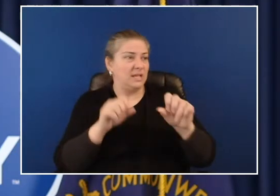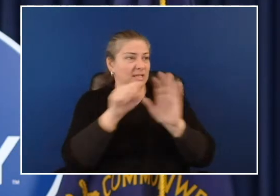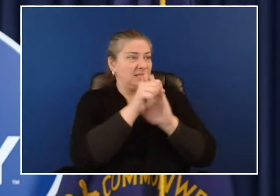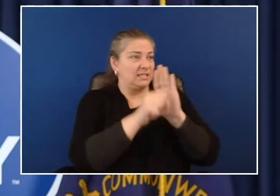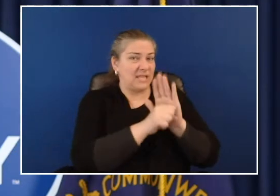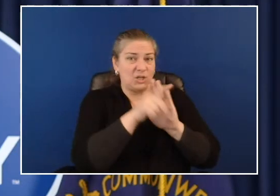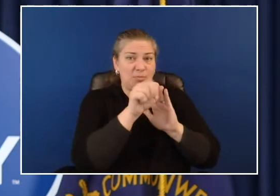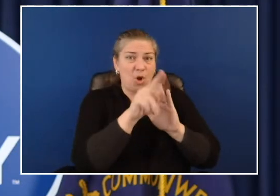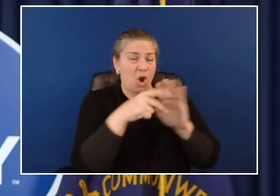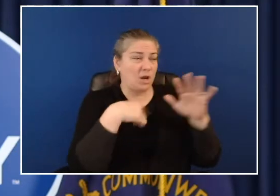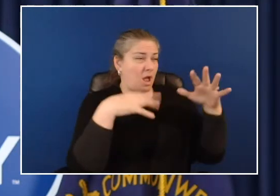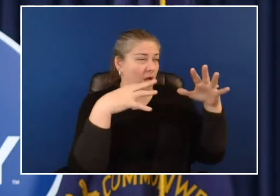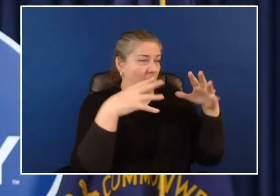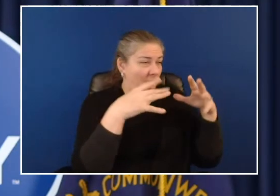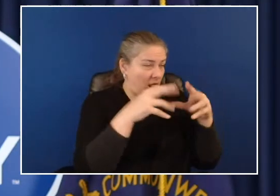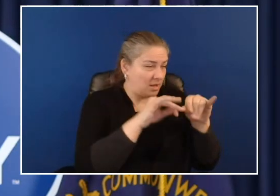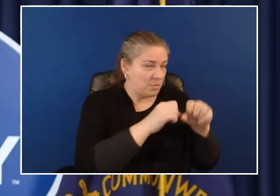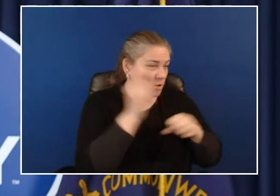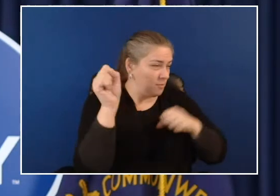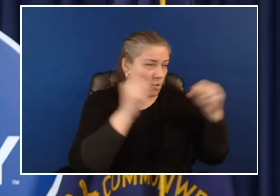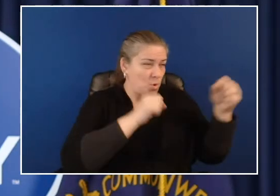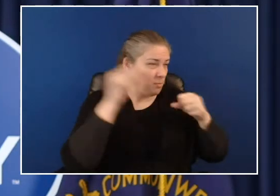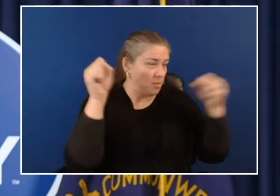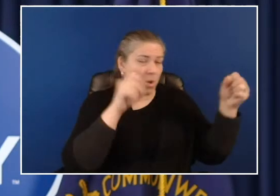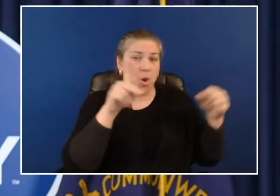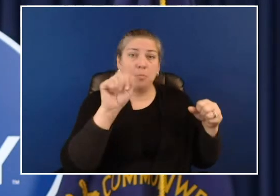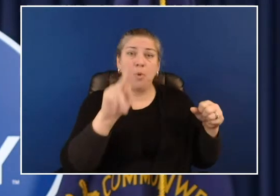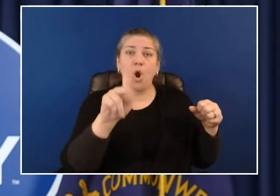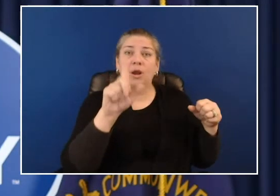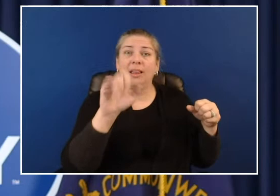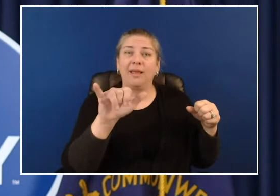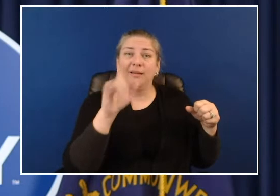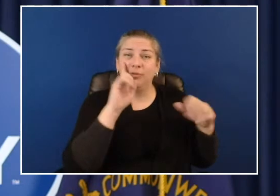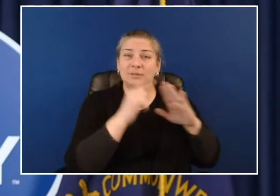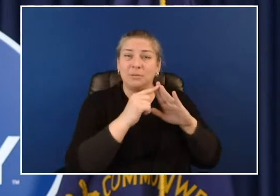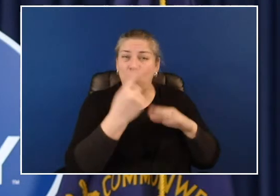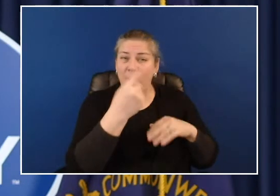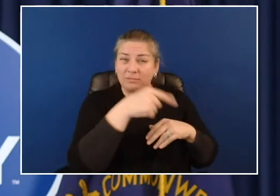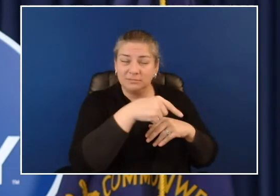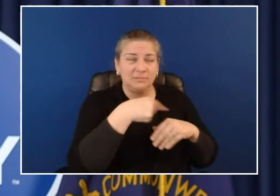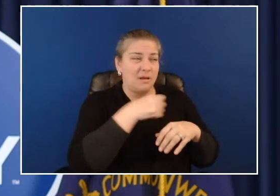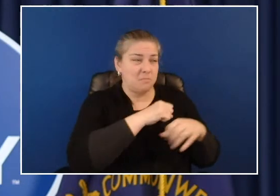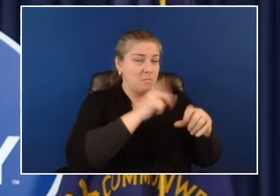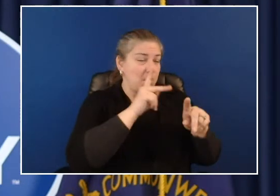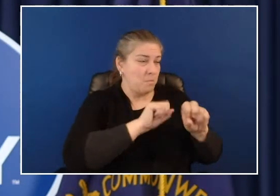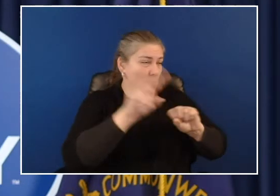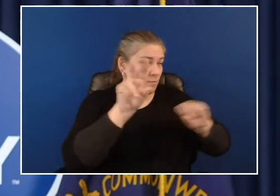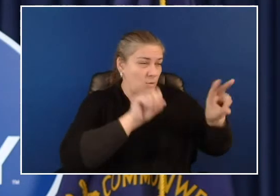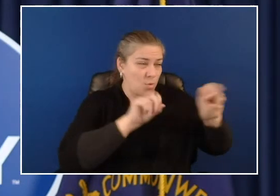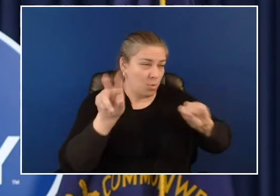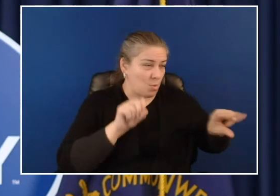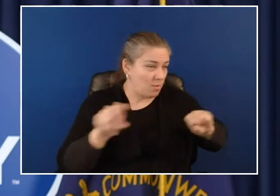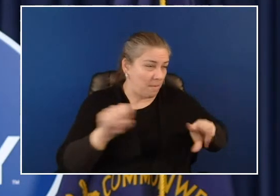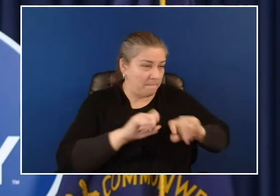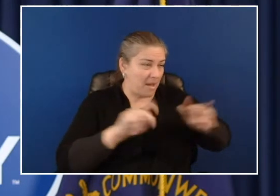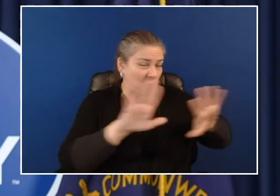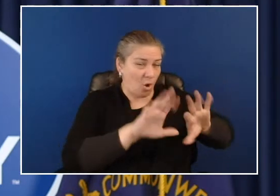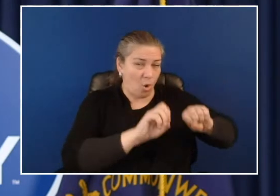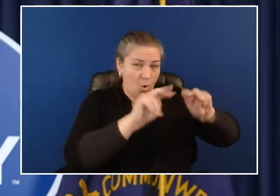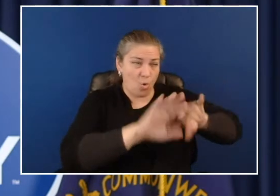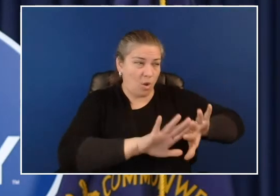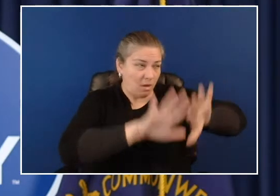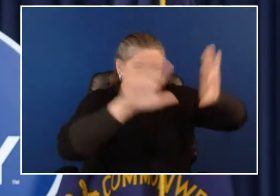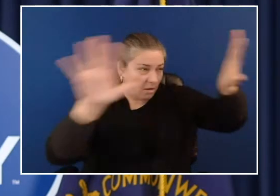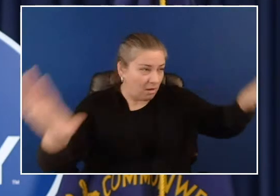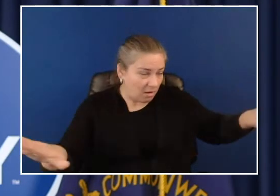We're moving everybody out of Barkley into other parks, moving as many people out of the lodges so we can